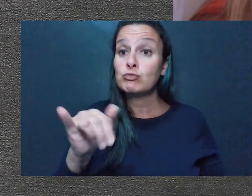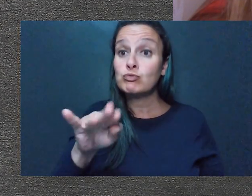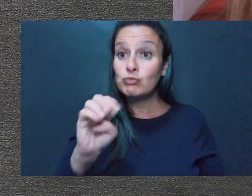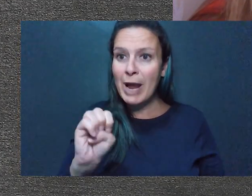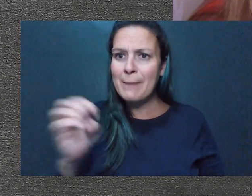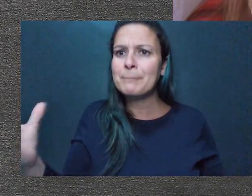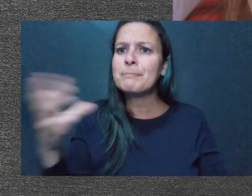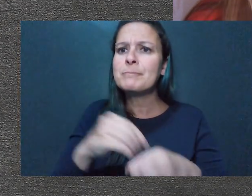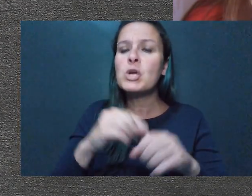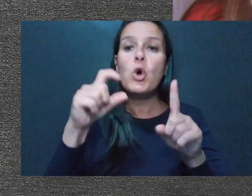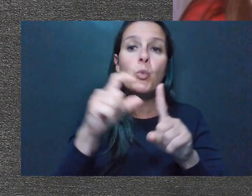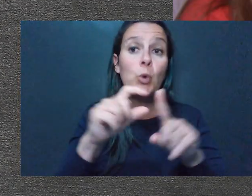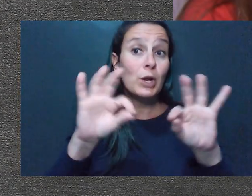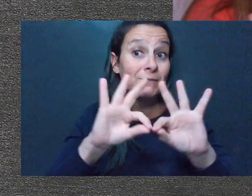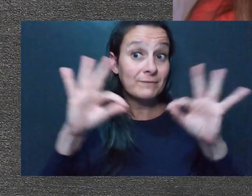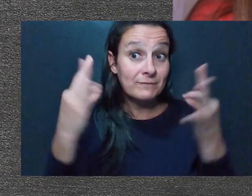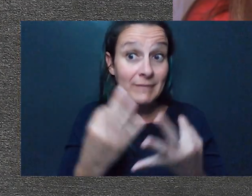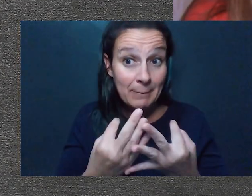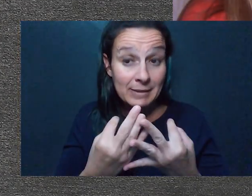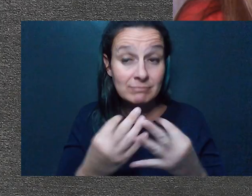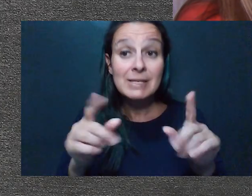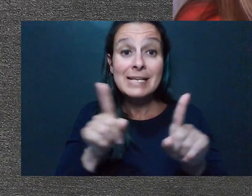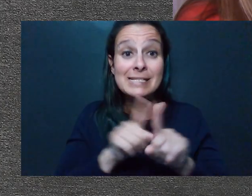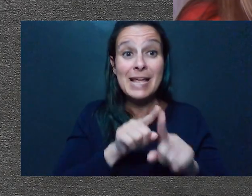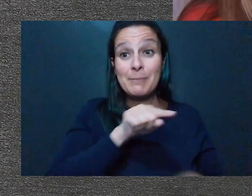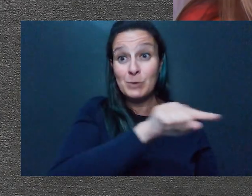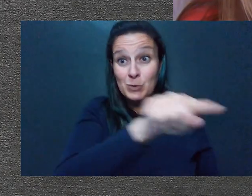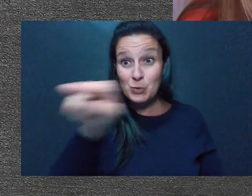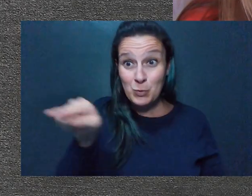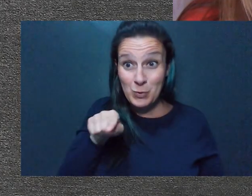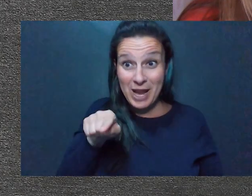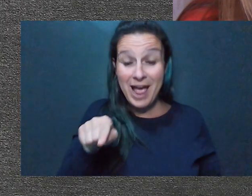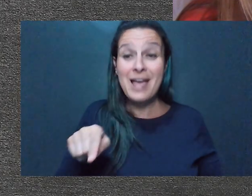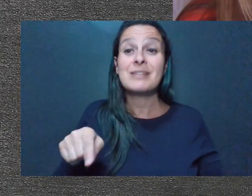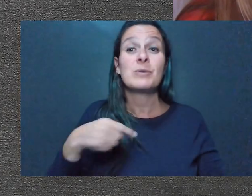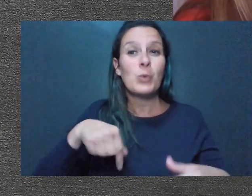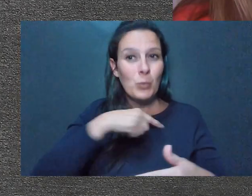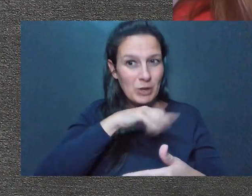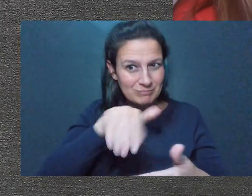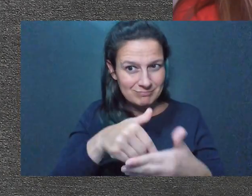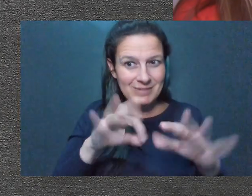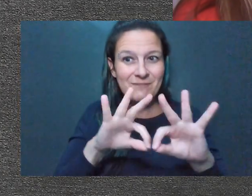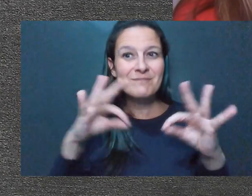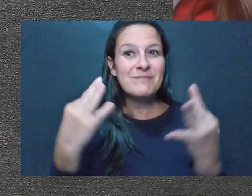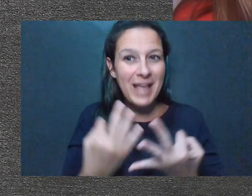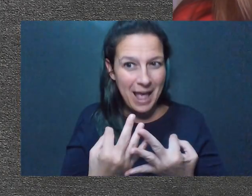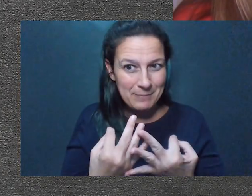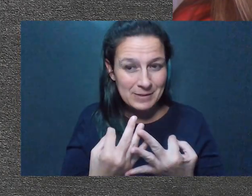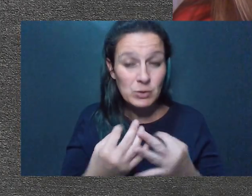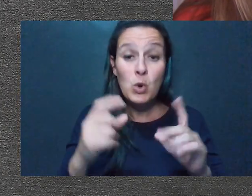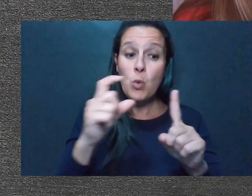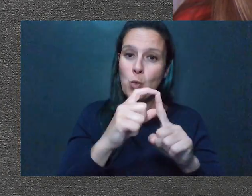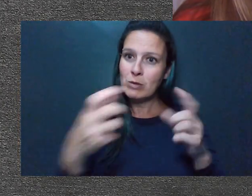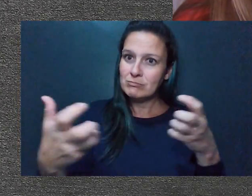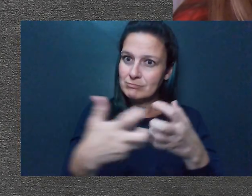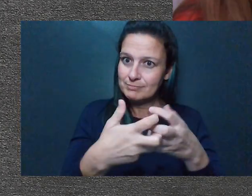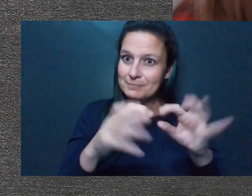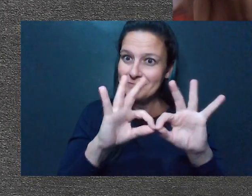family. Just like you and I and George are part of a family, words can belong to families